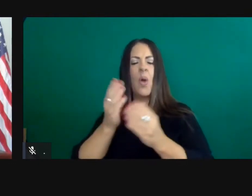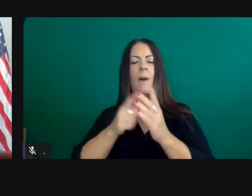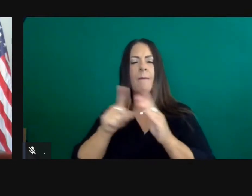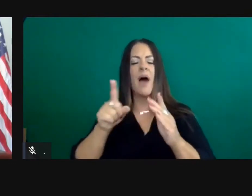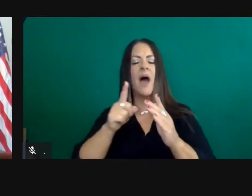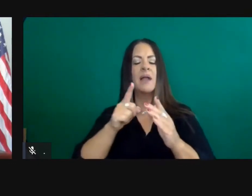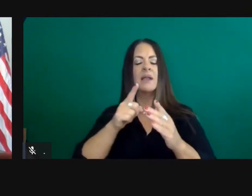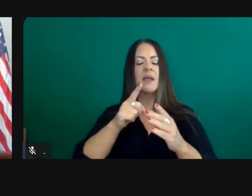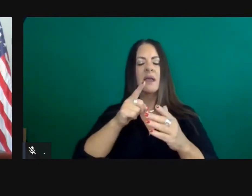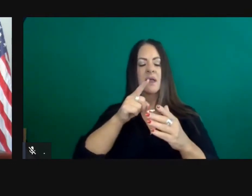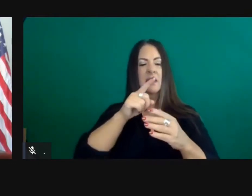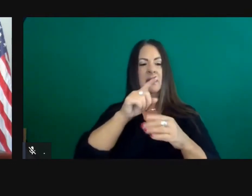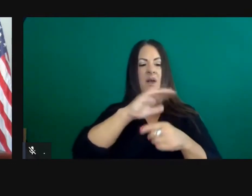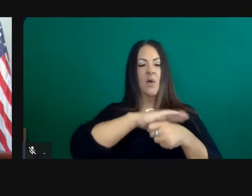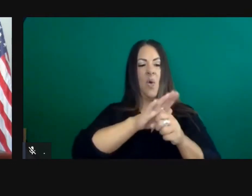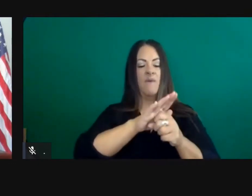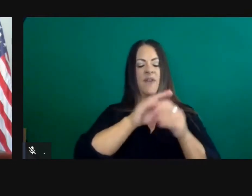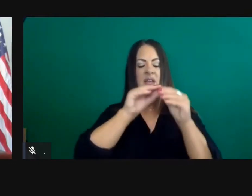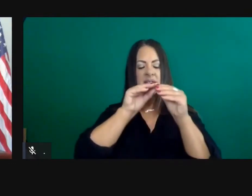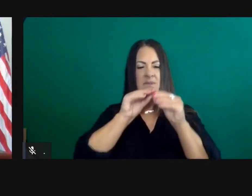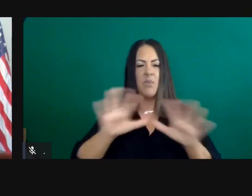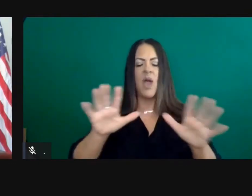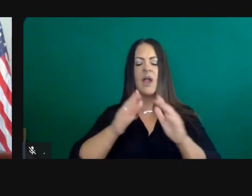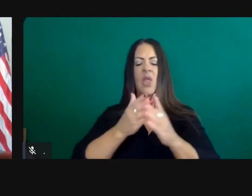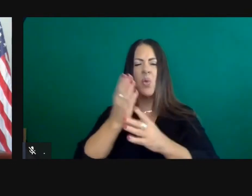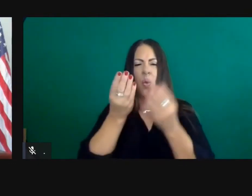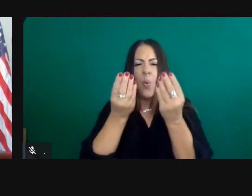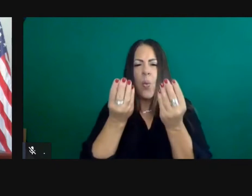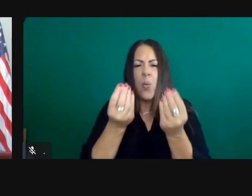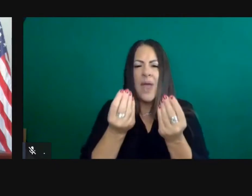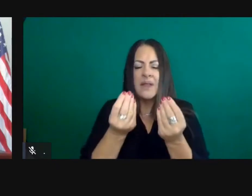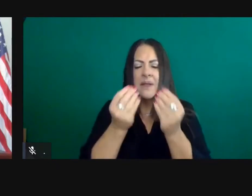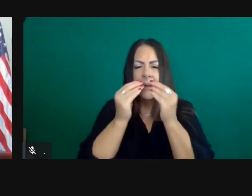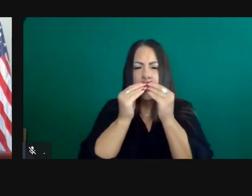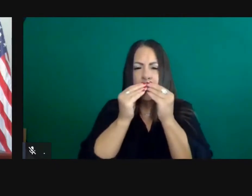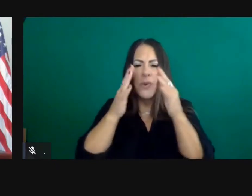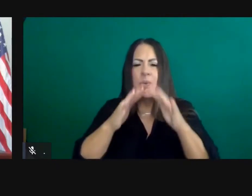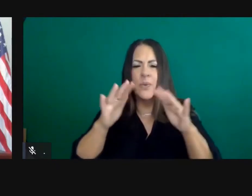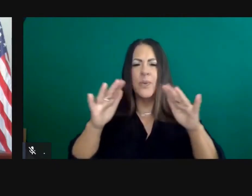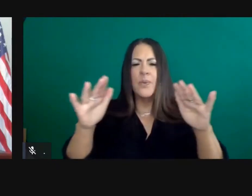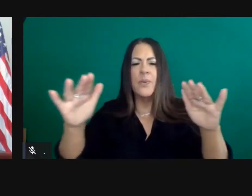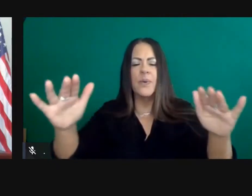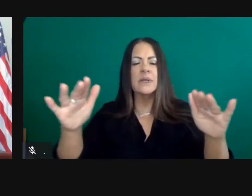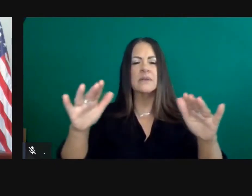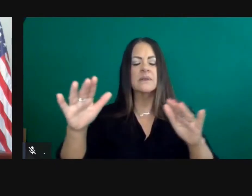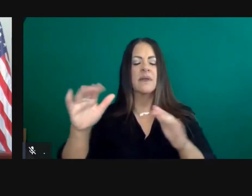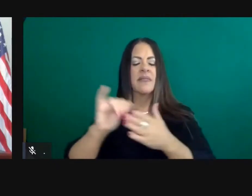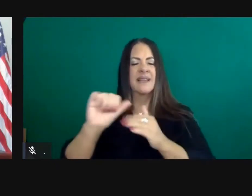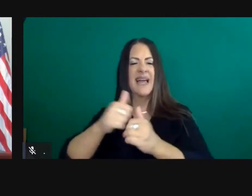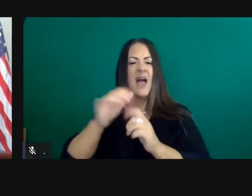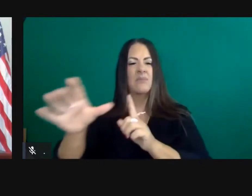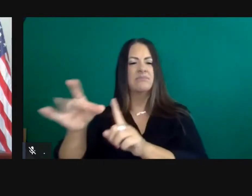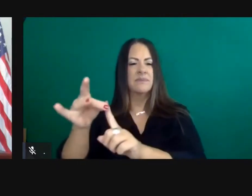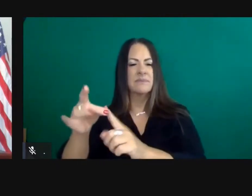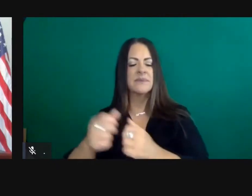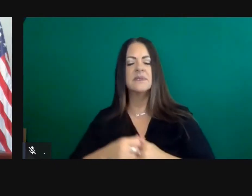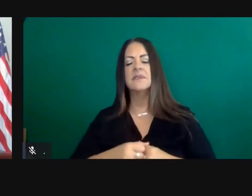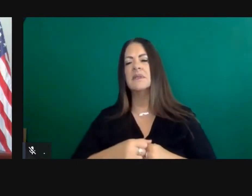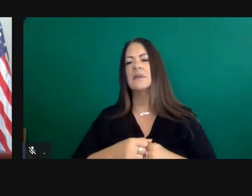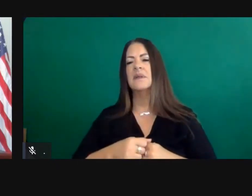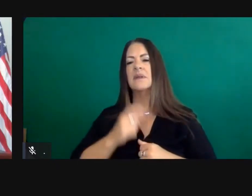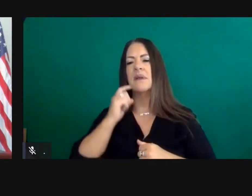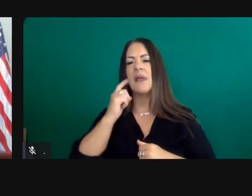And how does that impact the guidance that the state of California has put out, which of course is based on